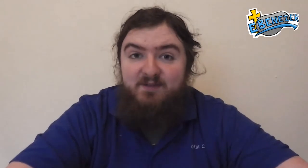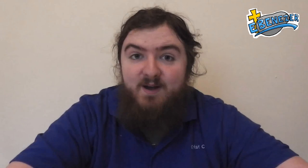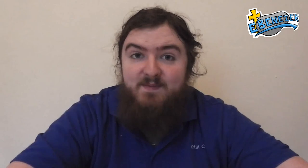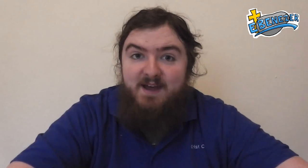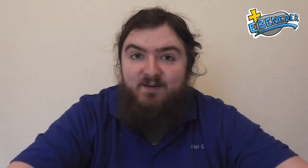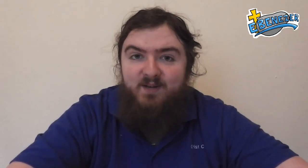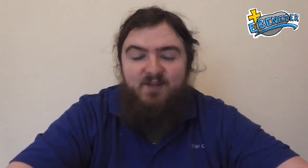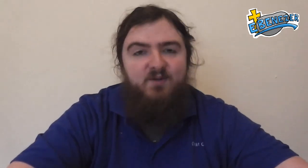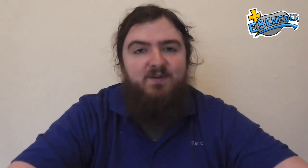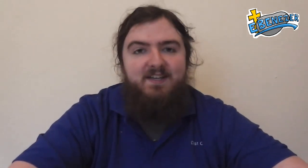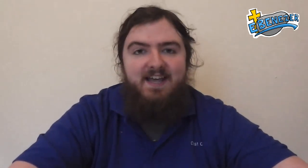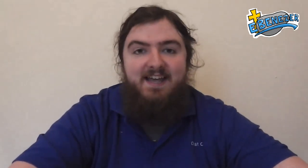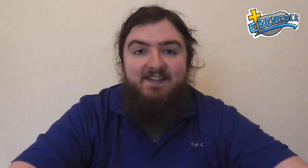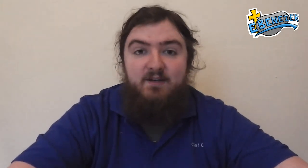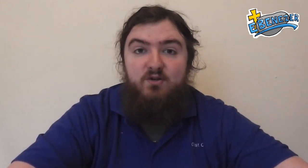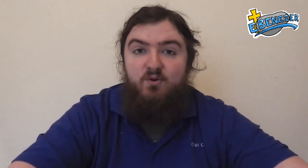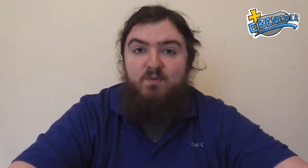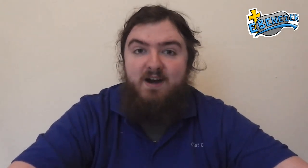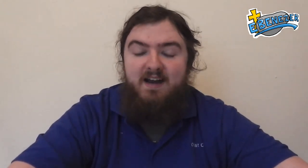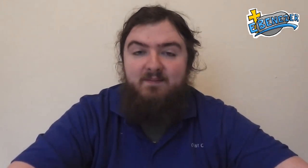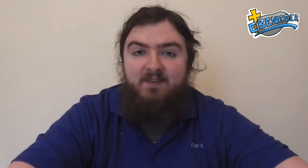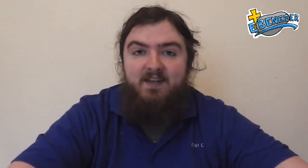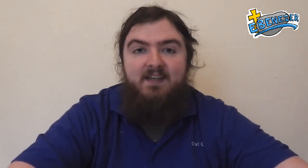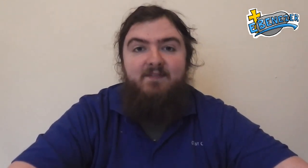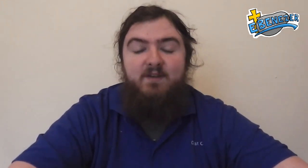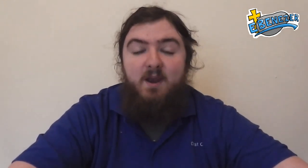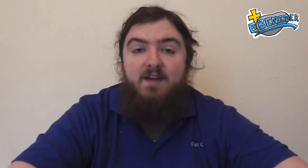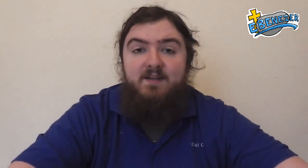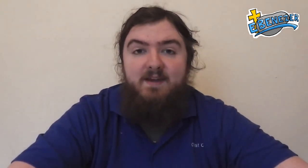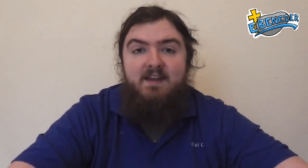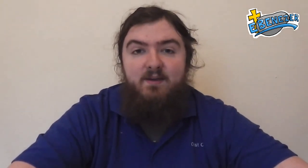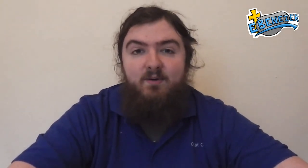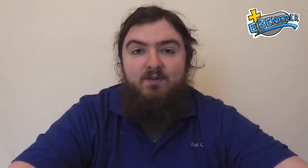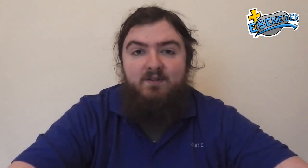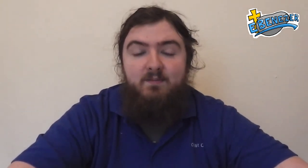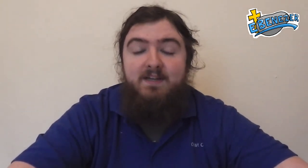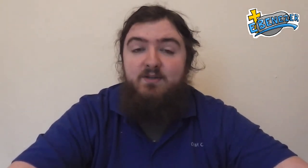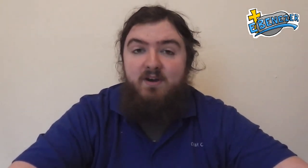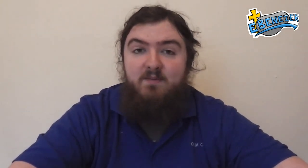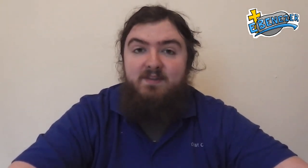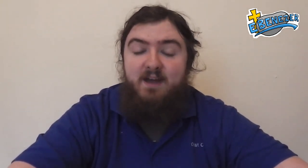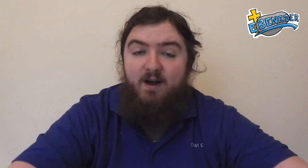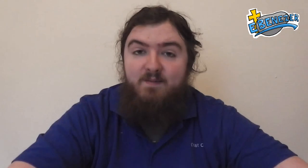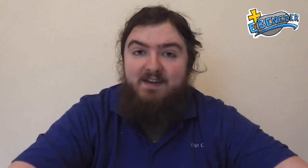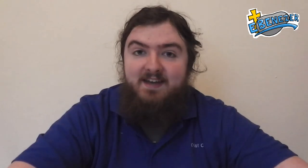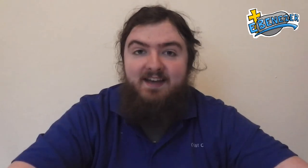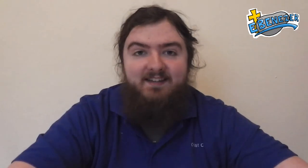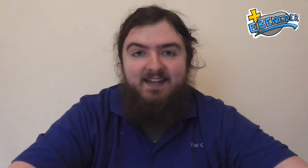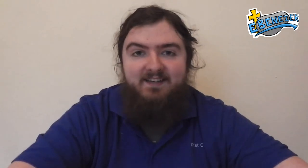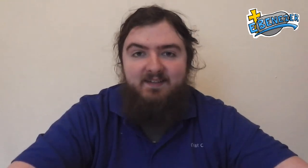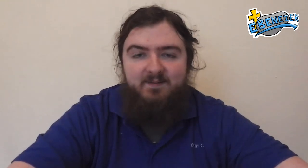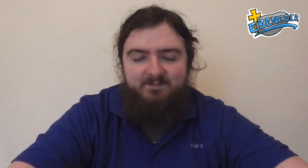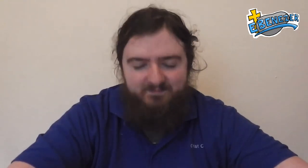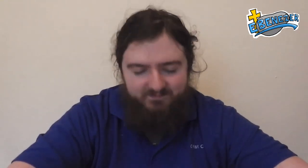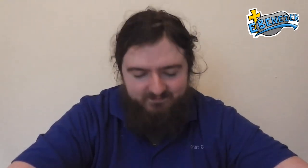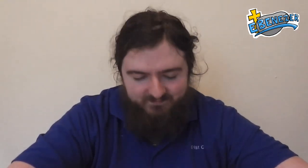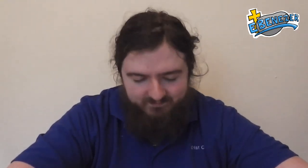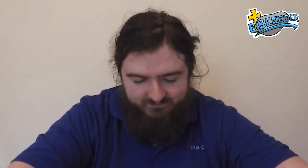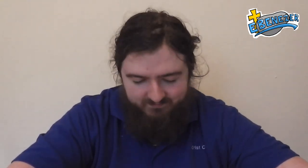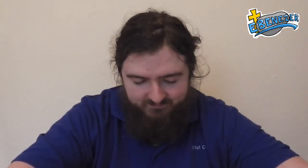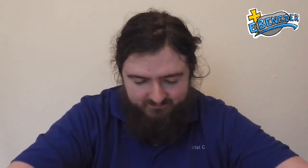Running out of time now, so we're going to end in a short prayer. If you'd like to make it yours, please join in with the Amen at the end.